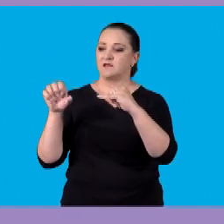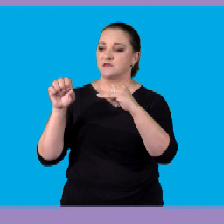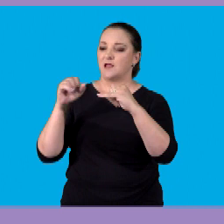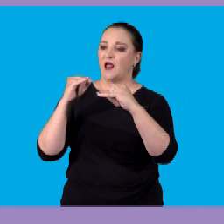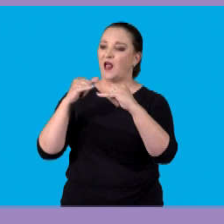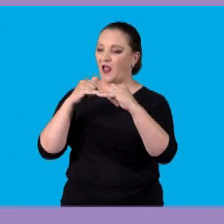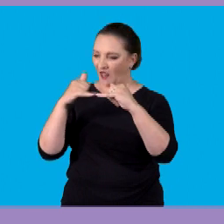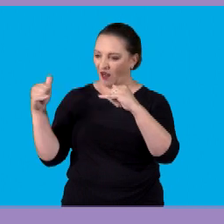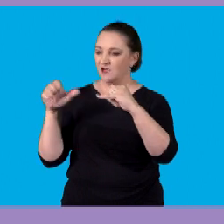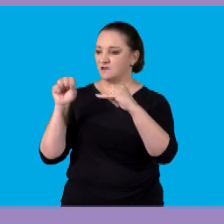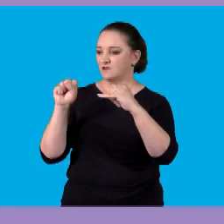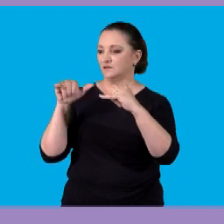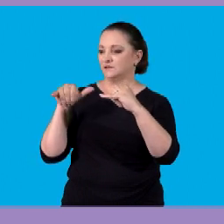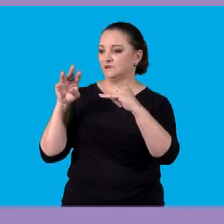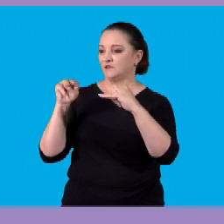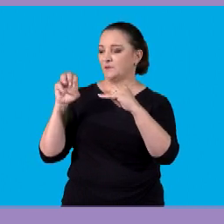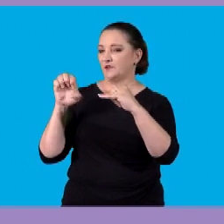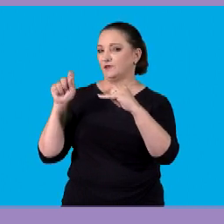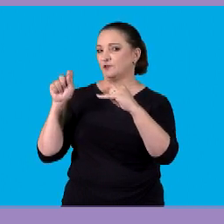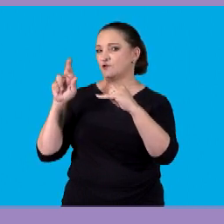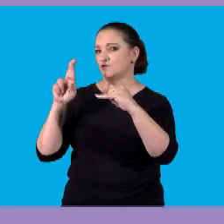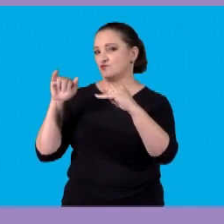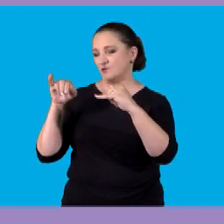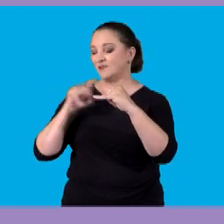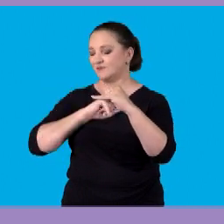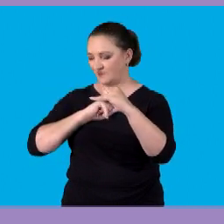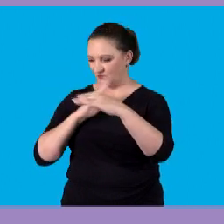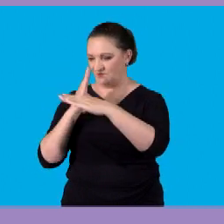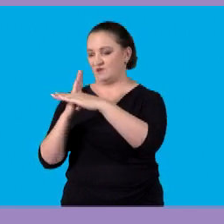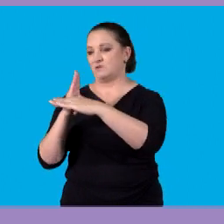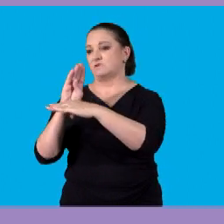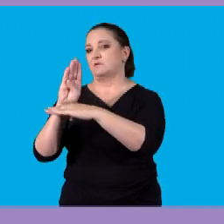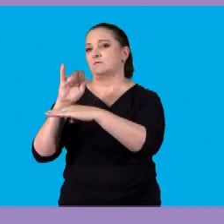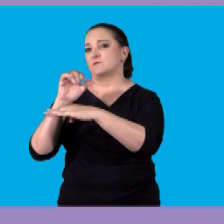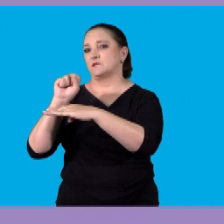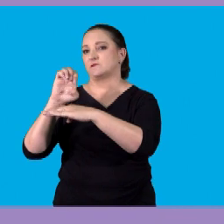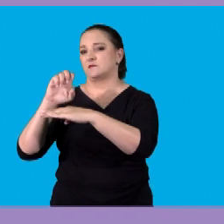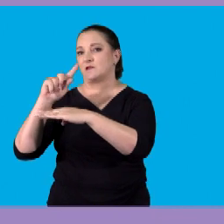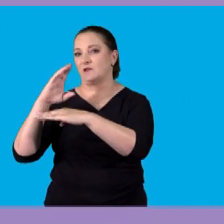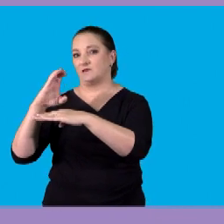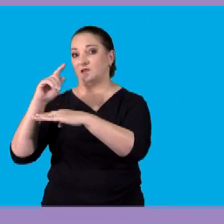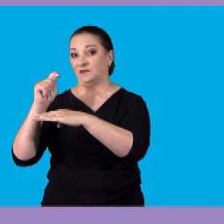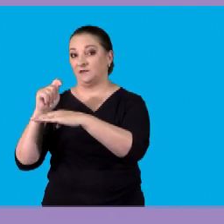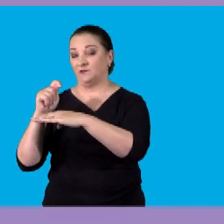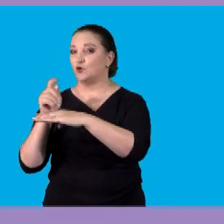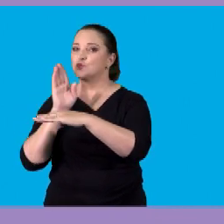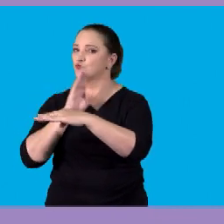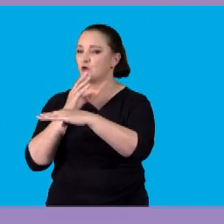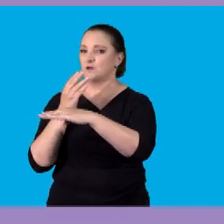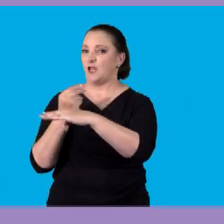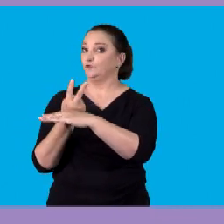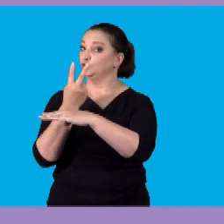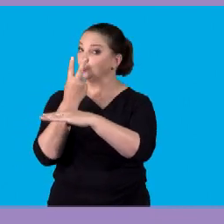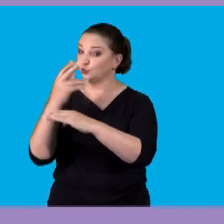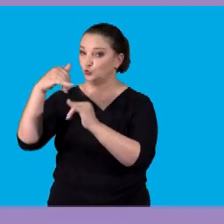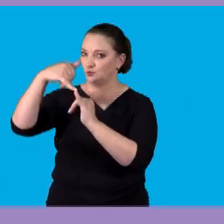as well would be the one that bisects the other diagonal as well. So we don't have two